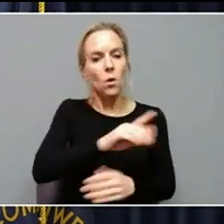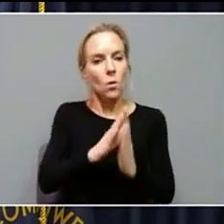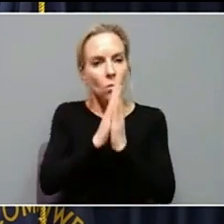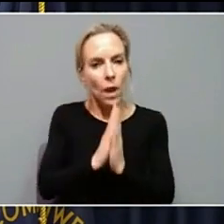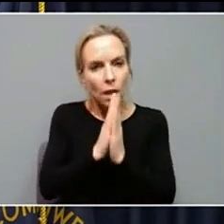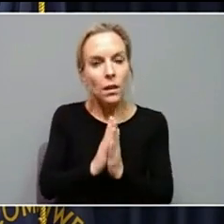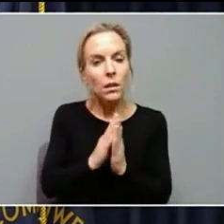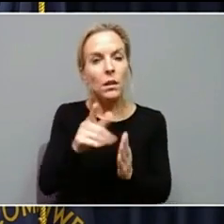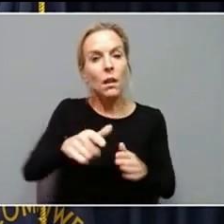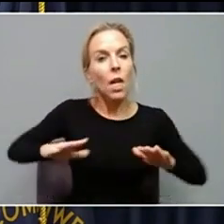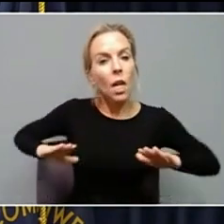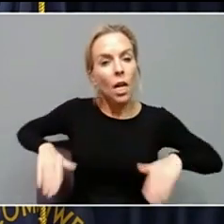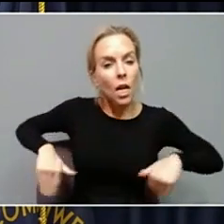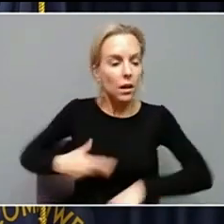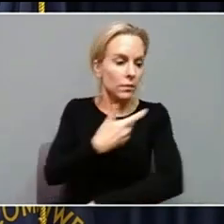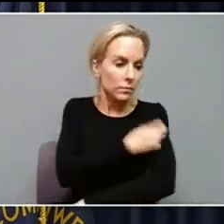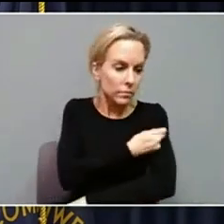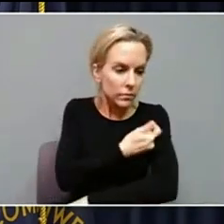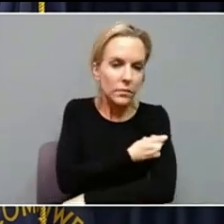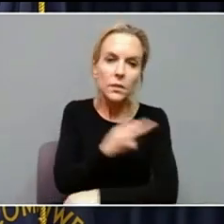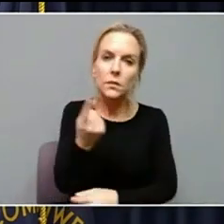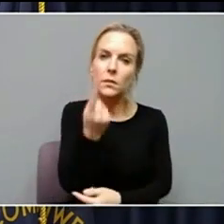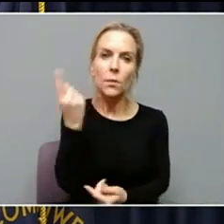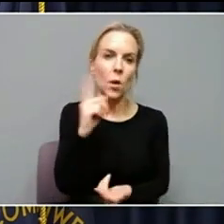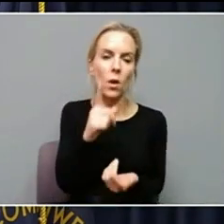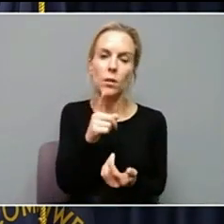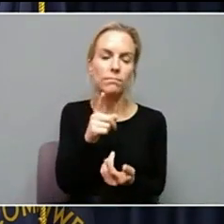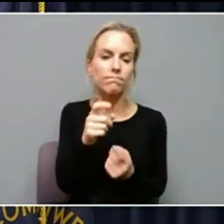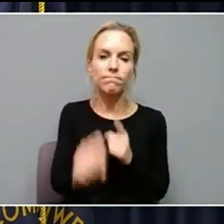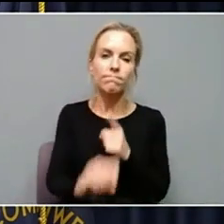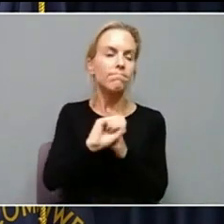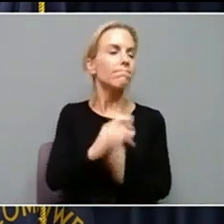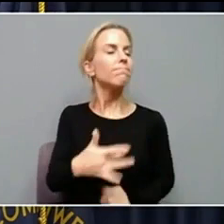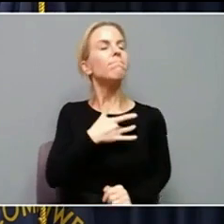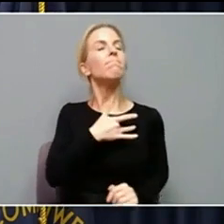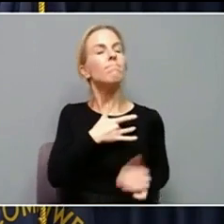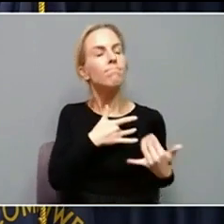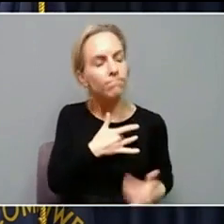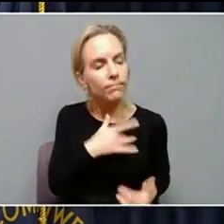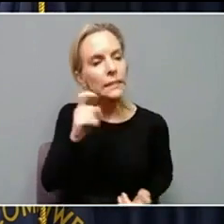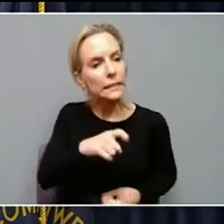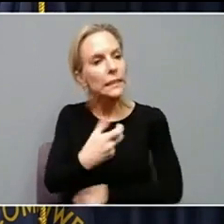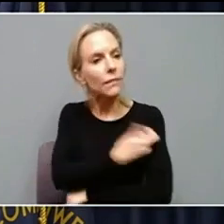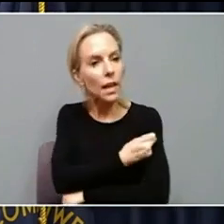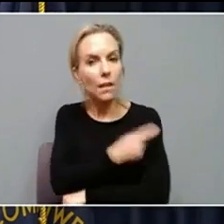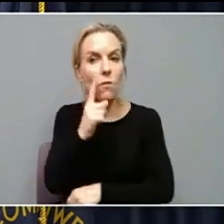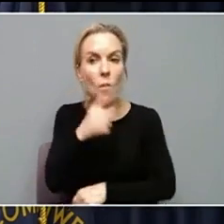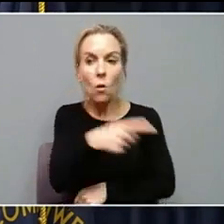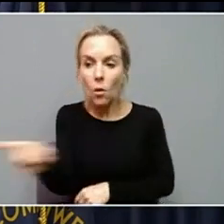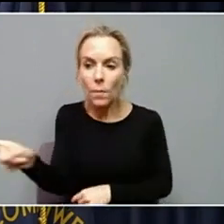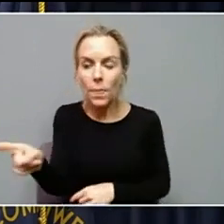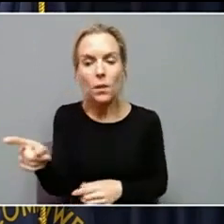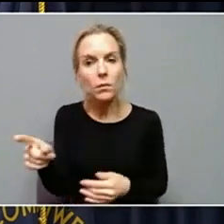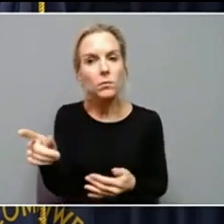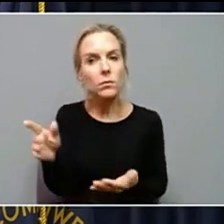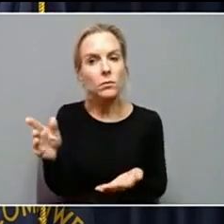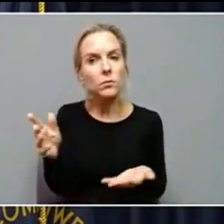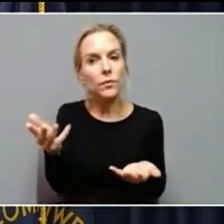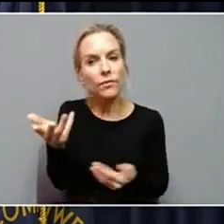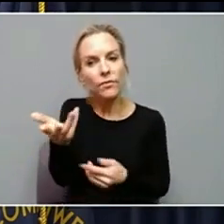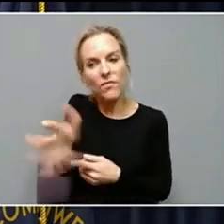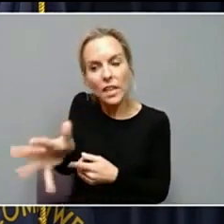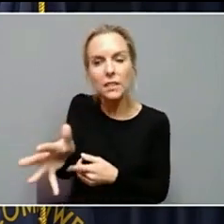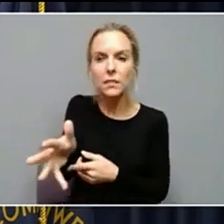gotten the vaccine, that something will touch their heart and they will get it. And for everybody else, we'll stop the silly